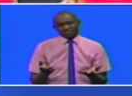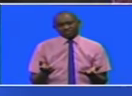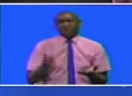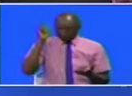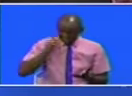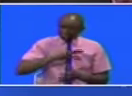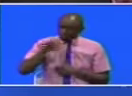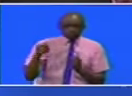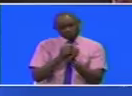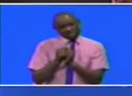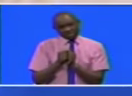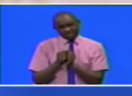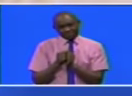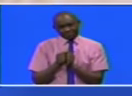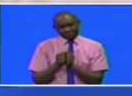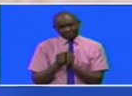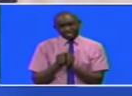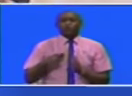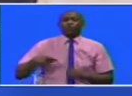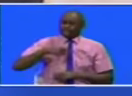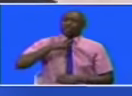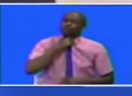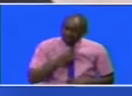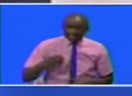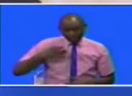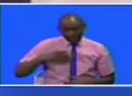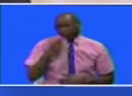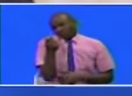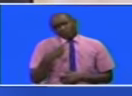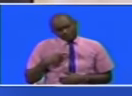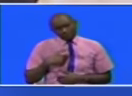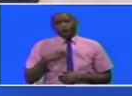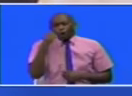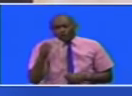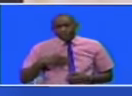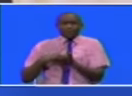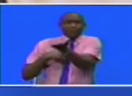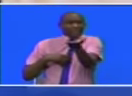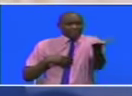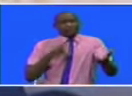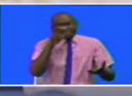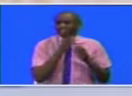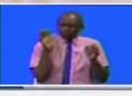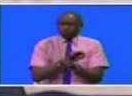Lazima tuwe pamoja. Tunataka watu wachache. Na wazee nimeona ni wengi hapa bado.